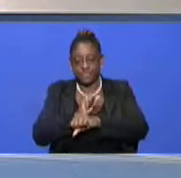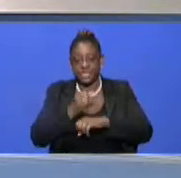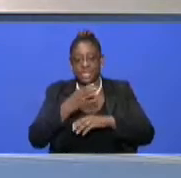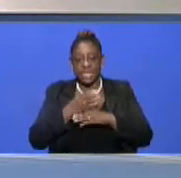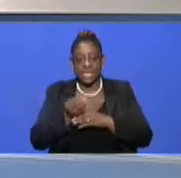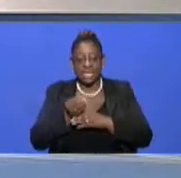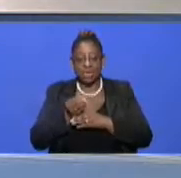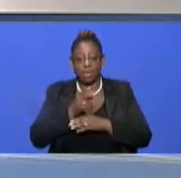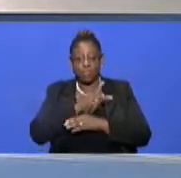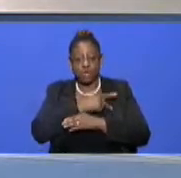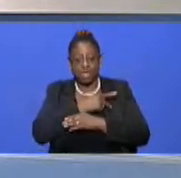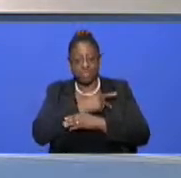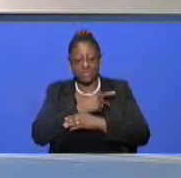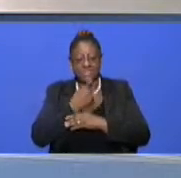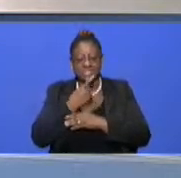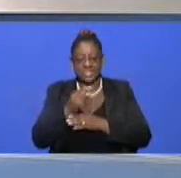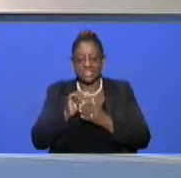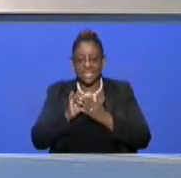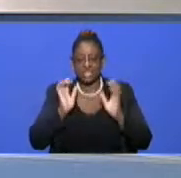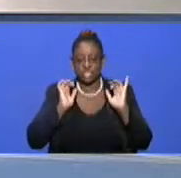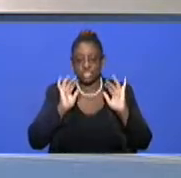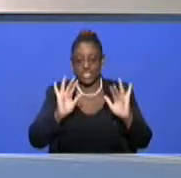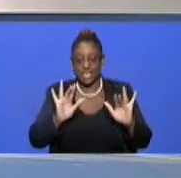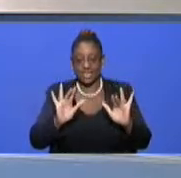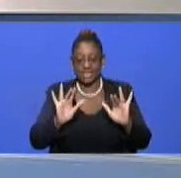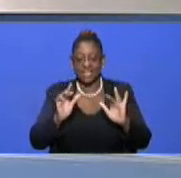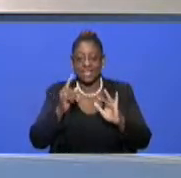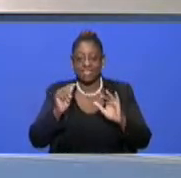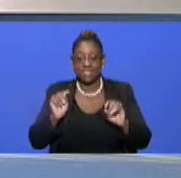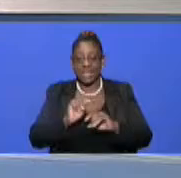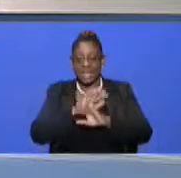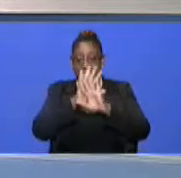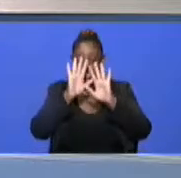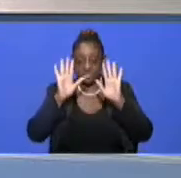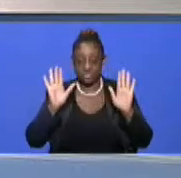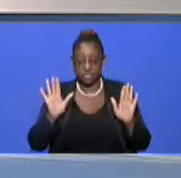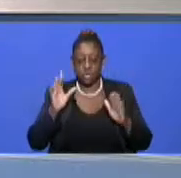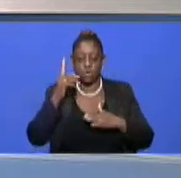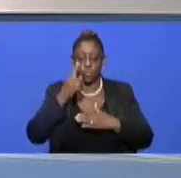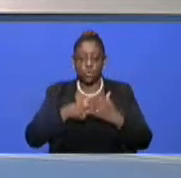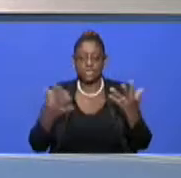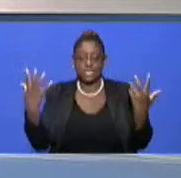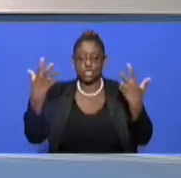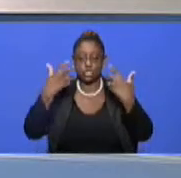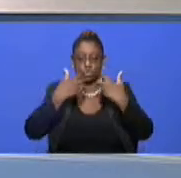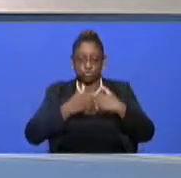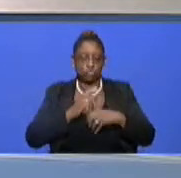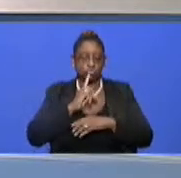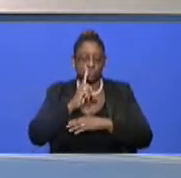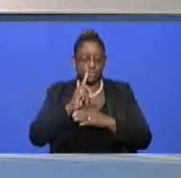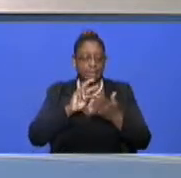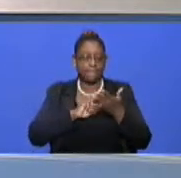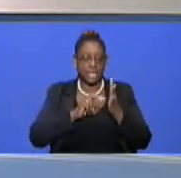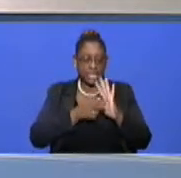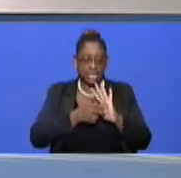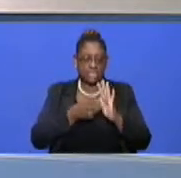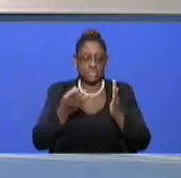Corville Pyfrom tells us, is again shining the light on the importance of what true inclusion really